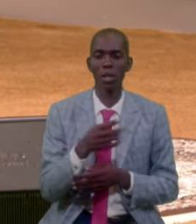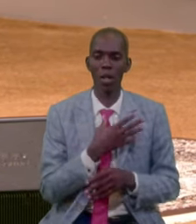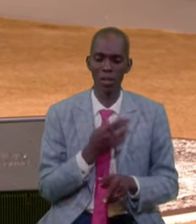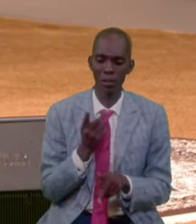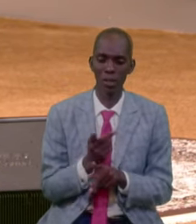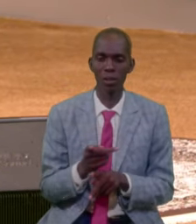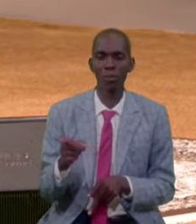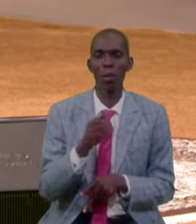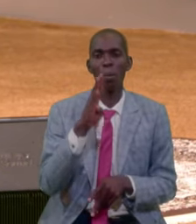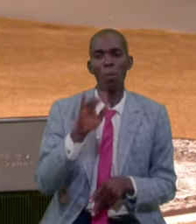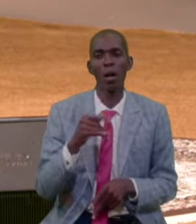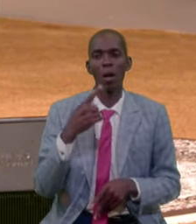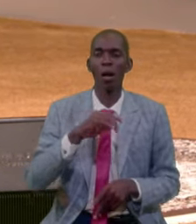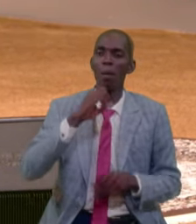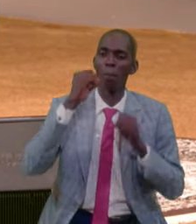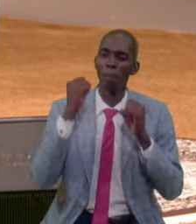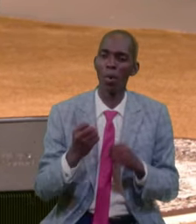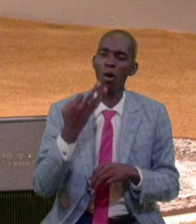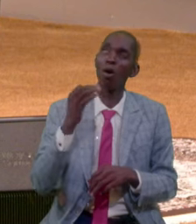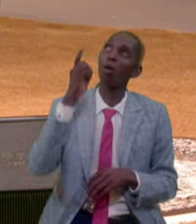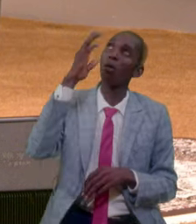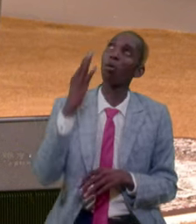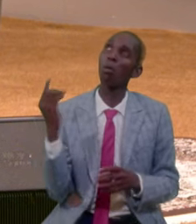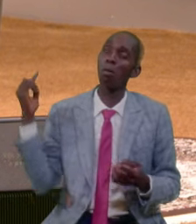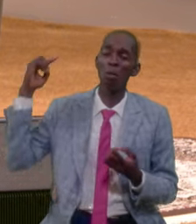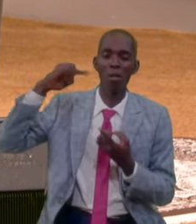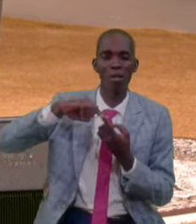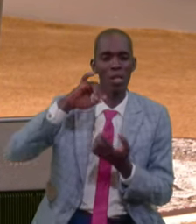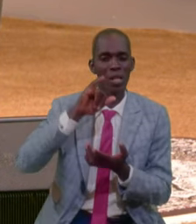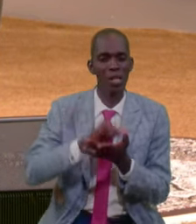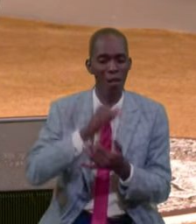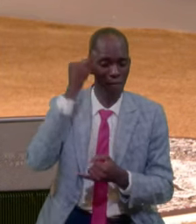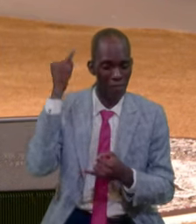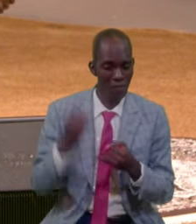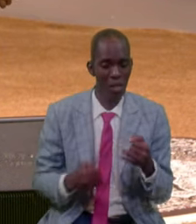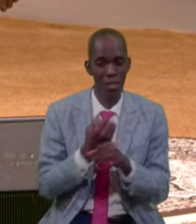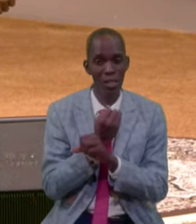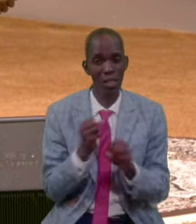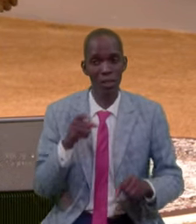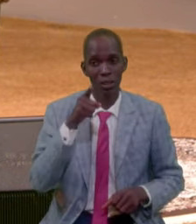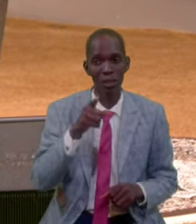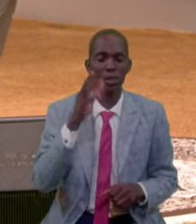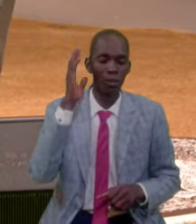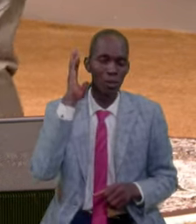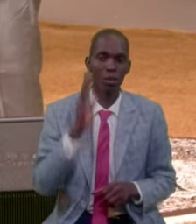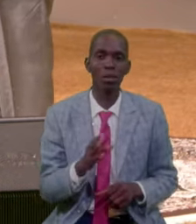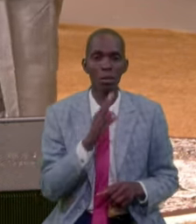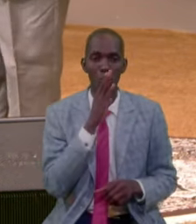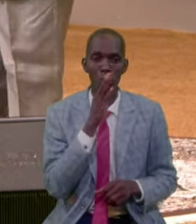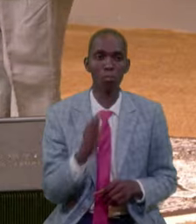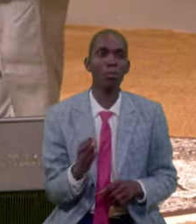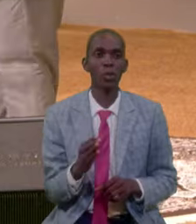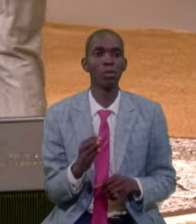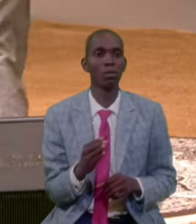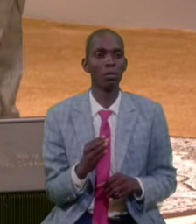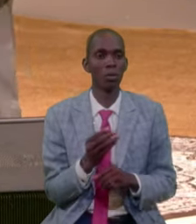of the Lord unto that final salvation that shall be revealed. They trust